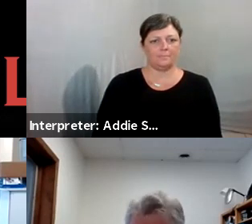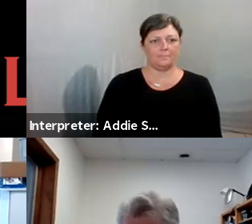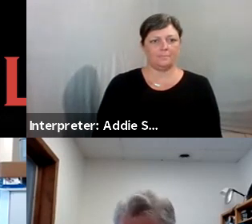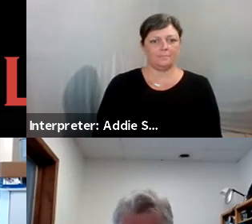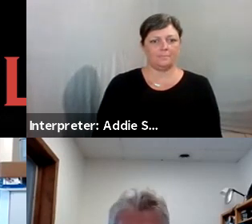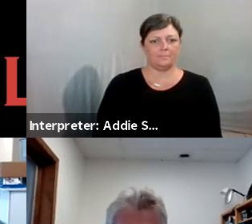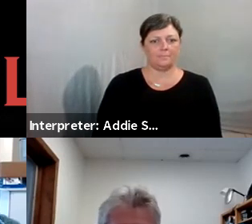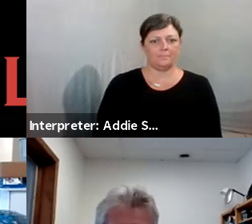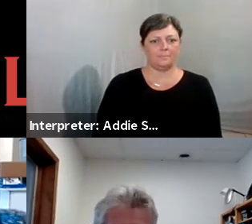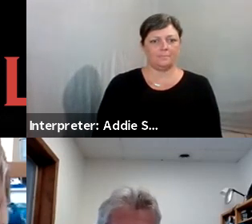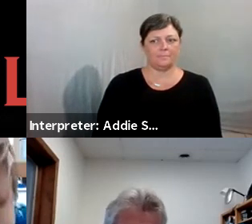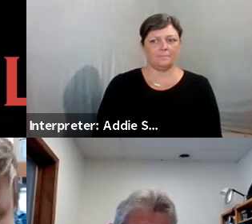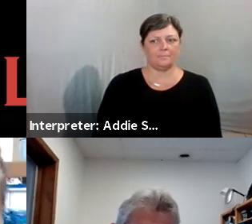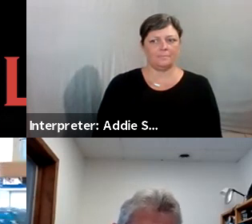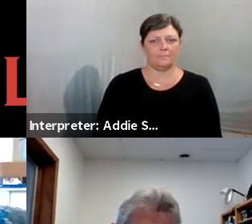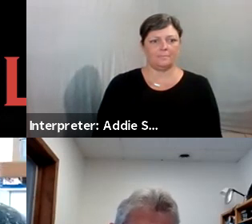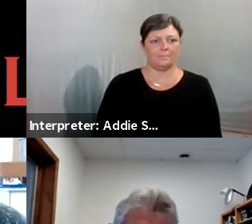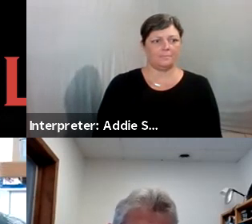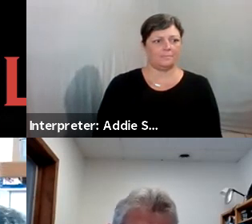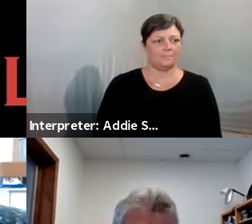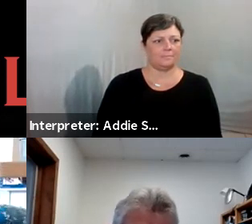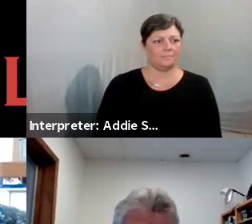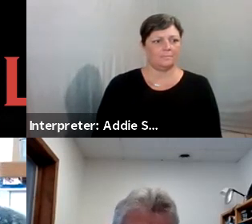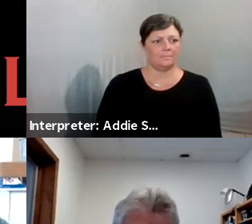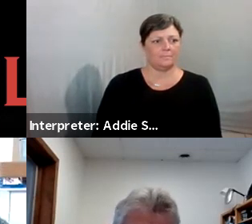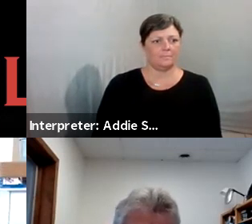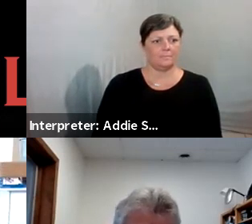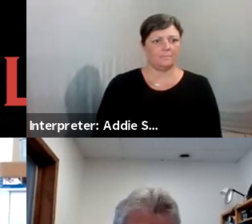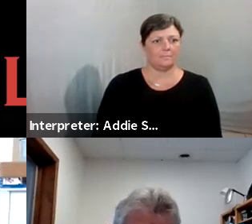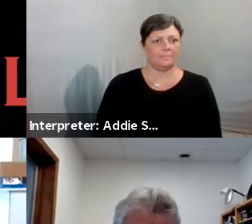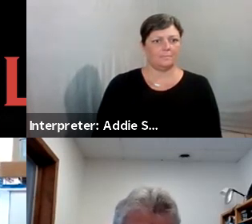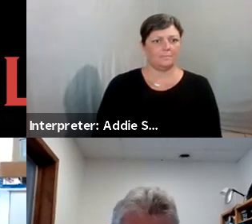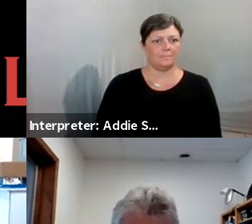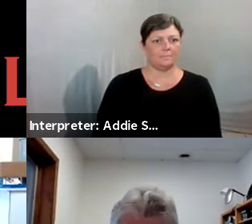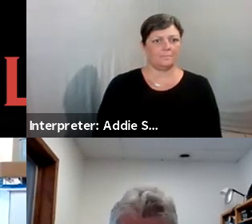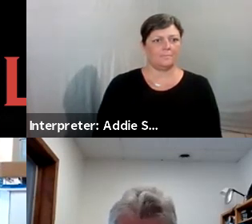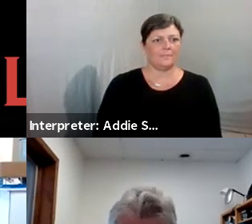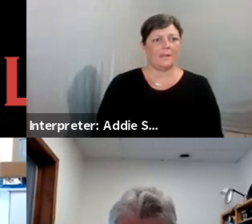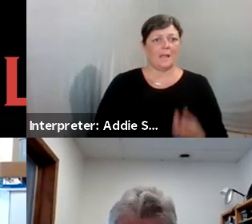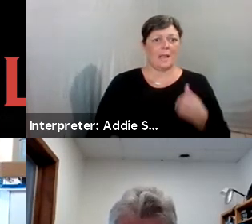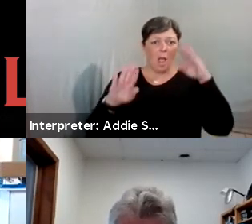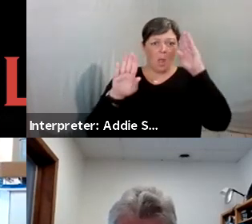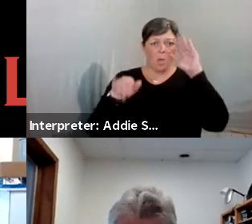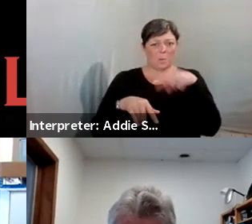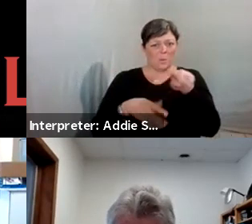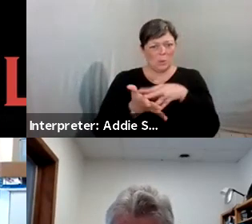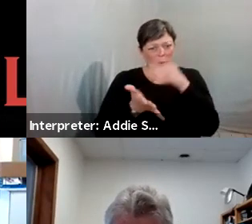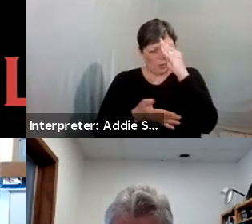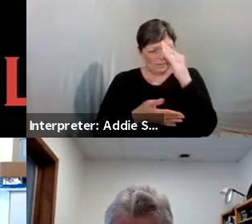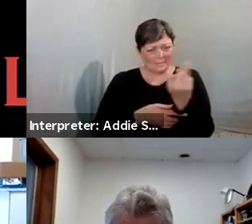Oh boy, I hope we've learned something. It's just going to be a long rest of this year.